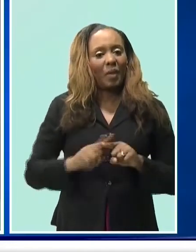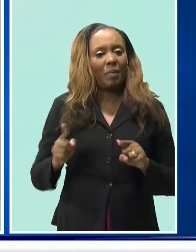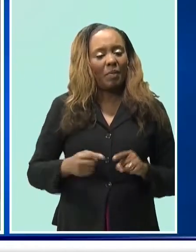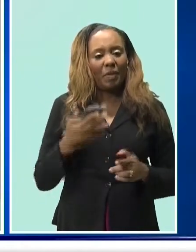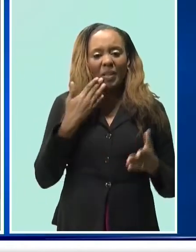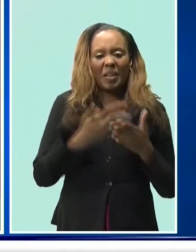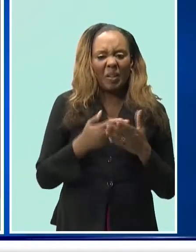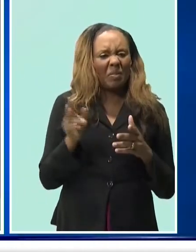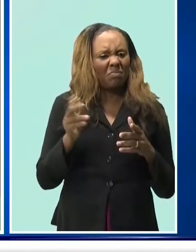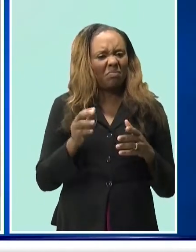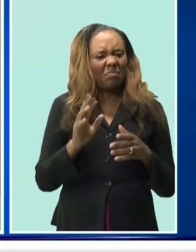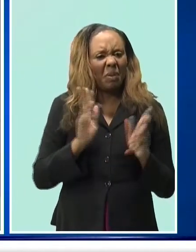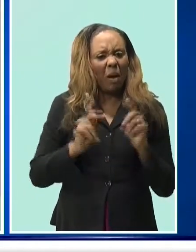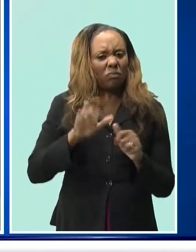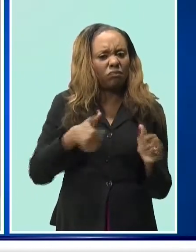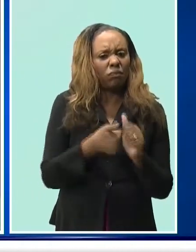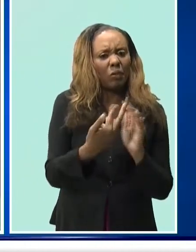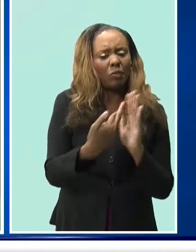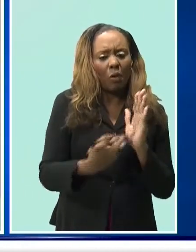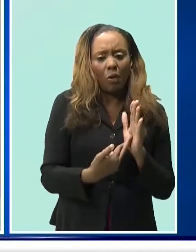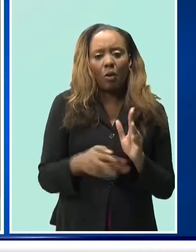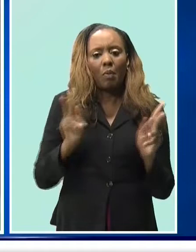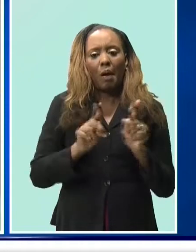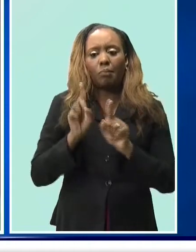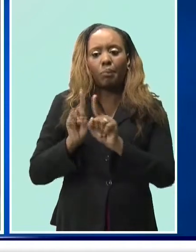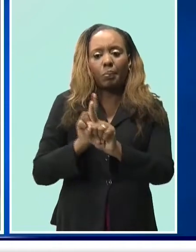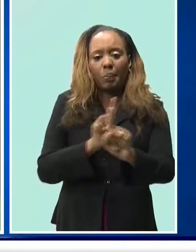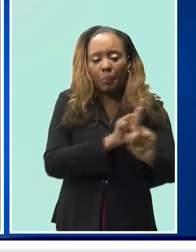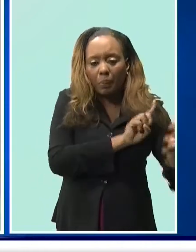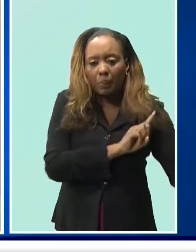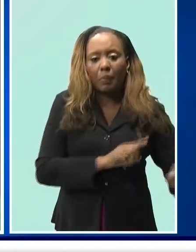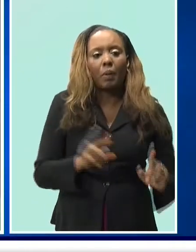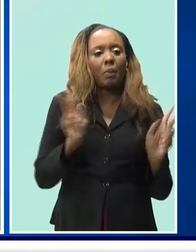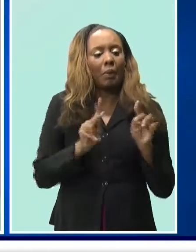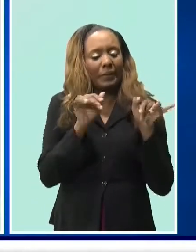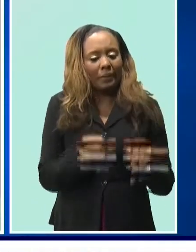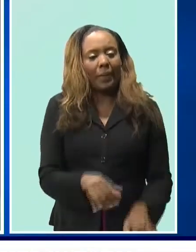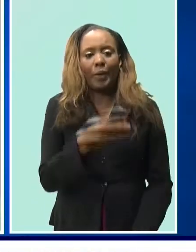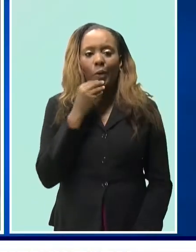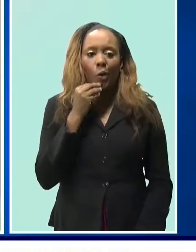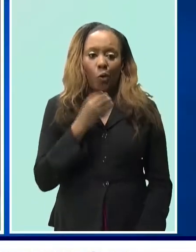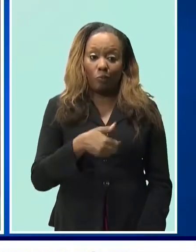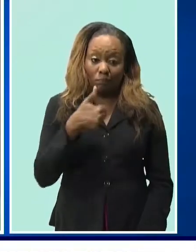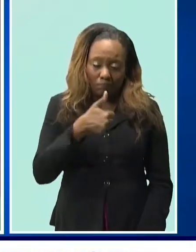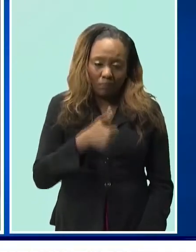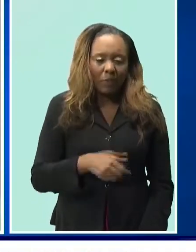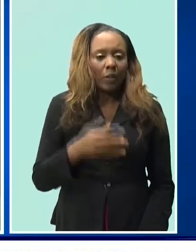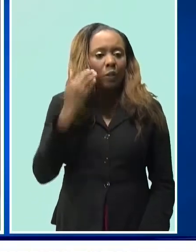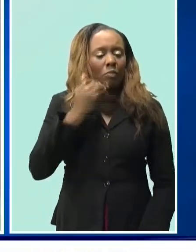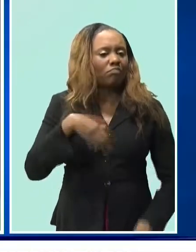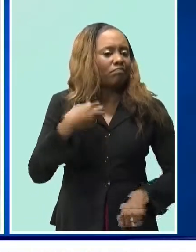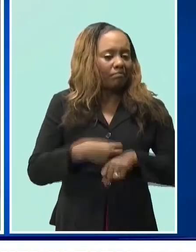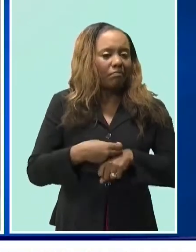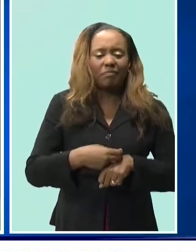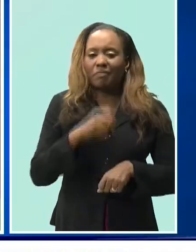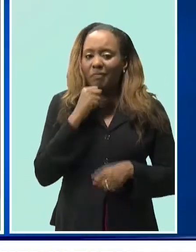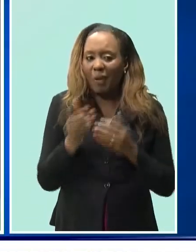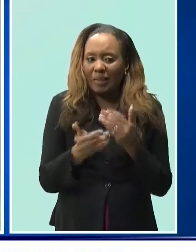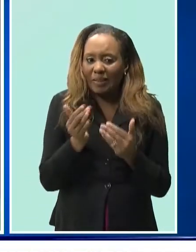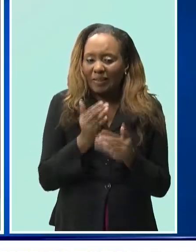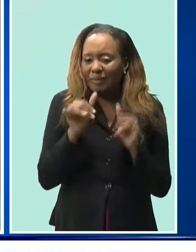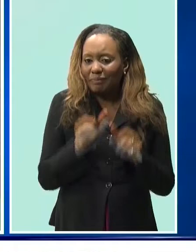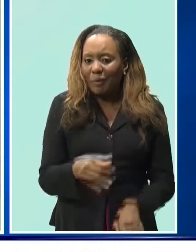good compliance in terms of the physical distancing. People have been staying home. We appreciate that it is rough. It's not easy